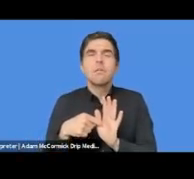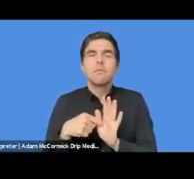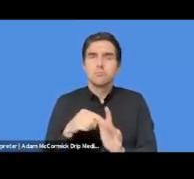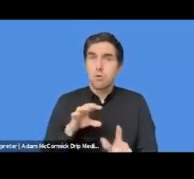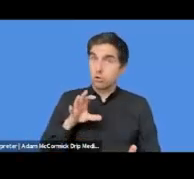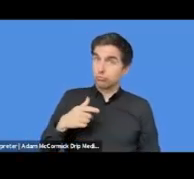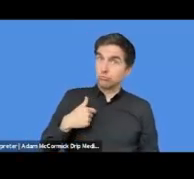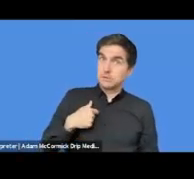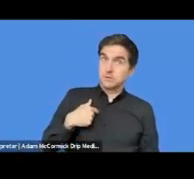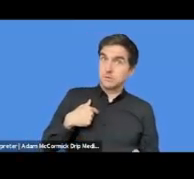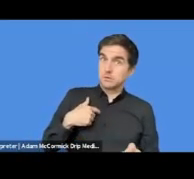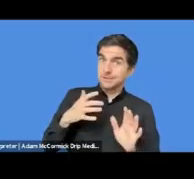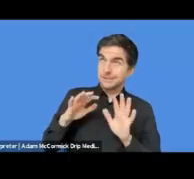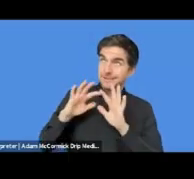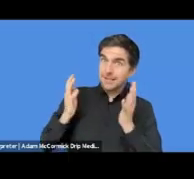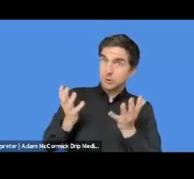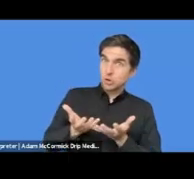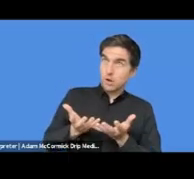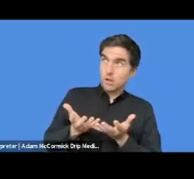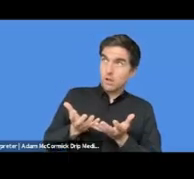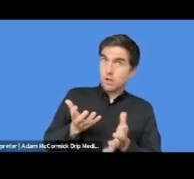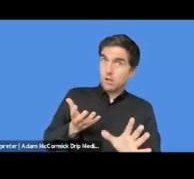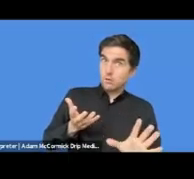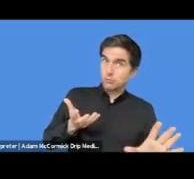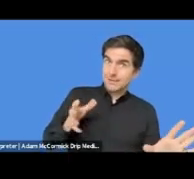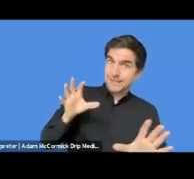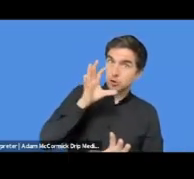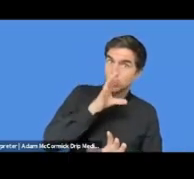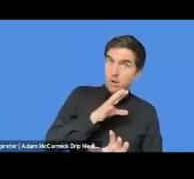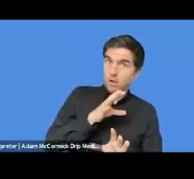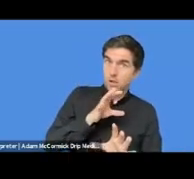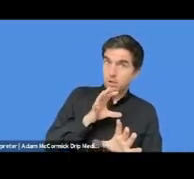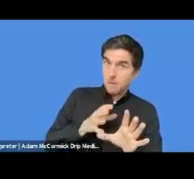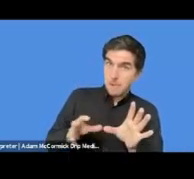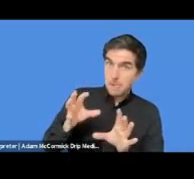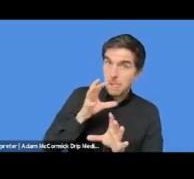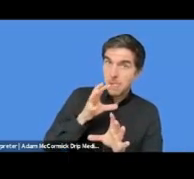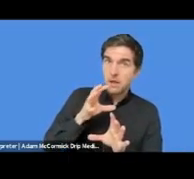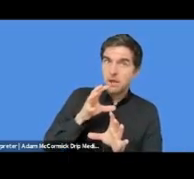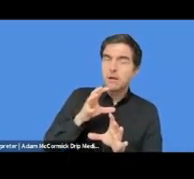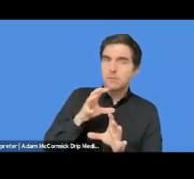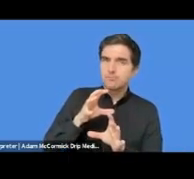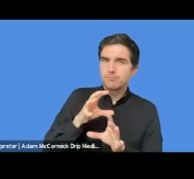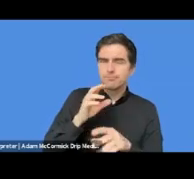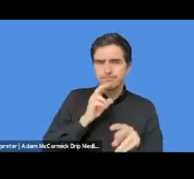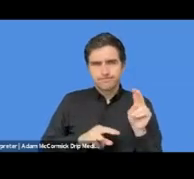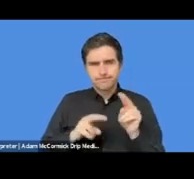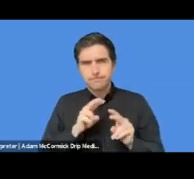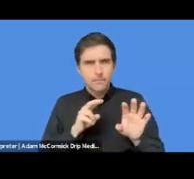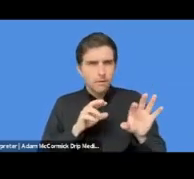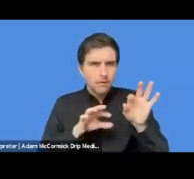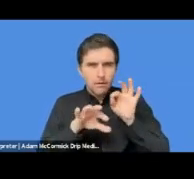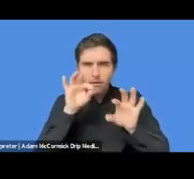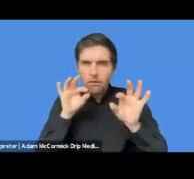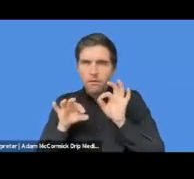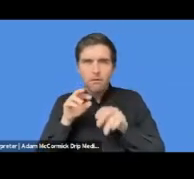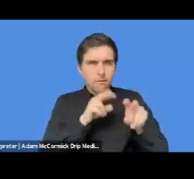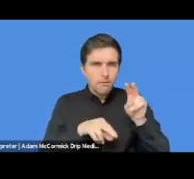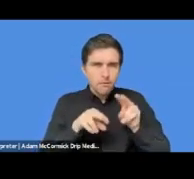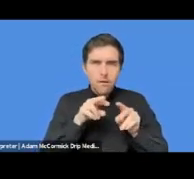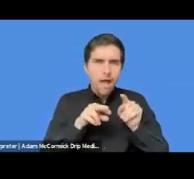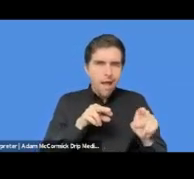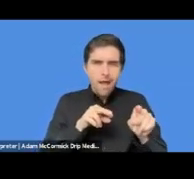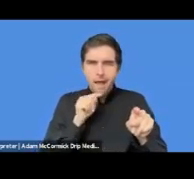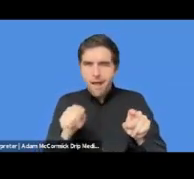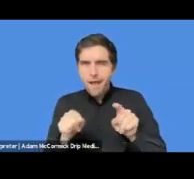regional level, and also selection and identification. So what influences that? We're able to look at issues